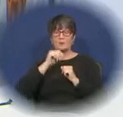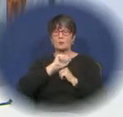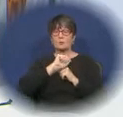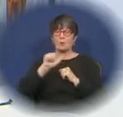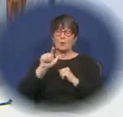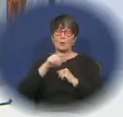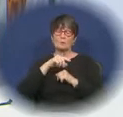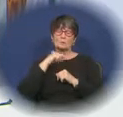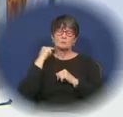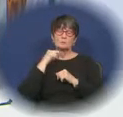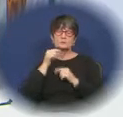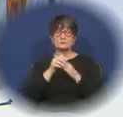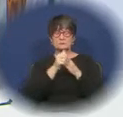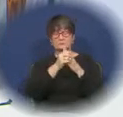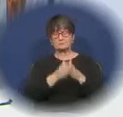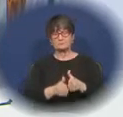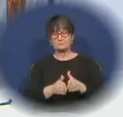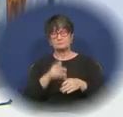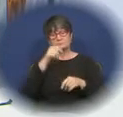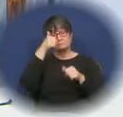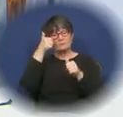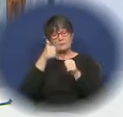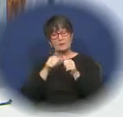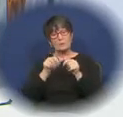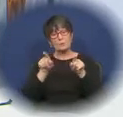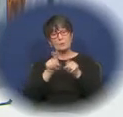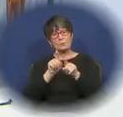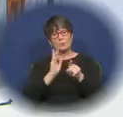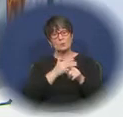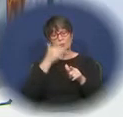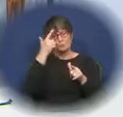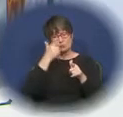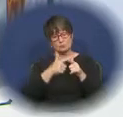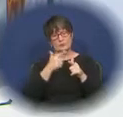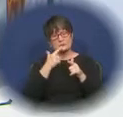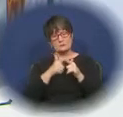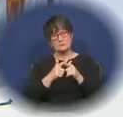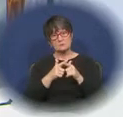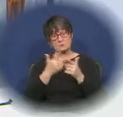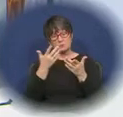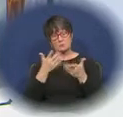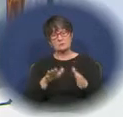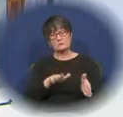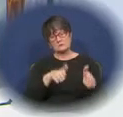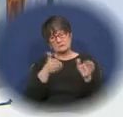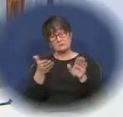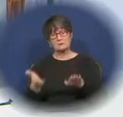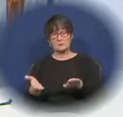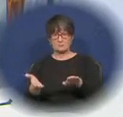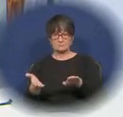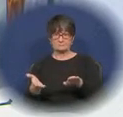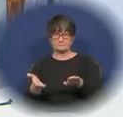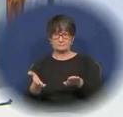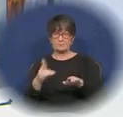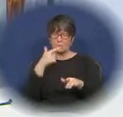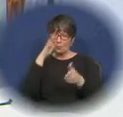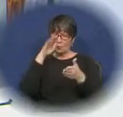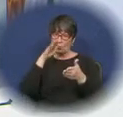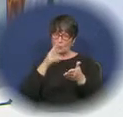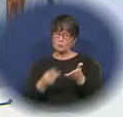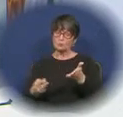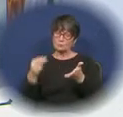the clergy. Remember also our brothers and sisters who have fallen asleep in the hope